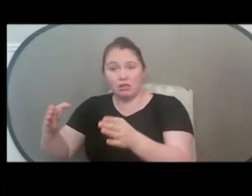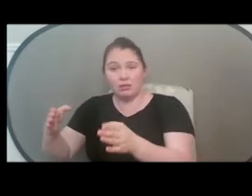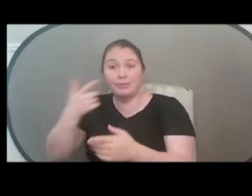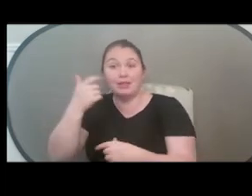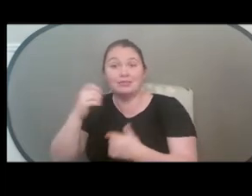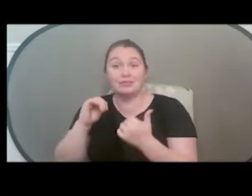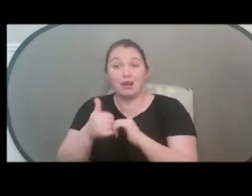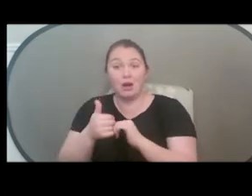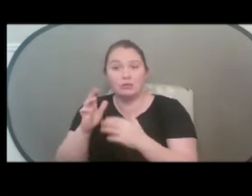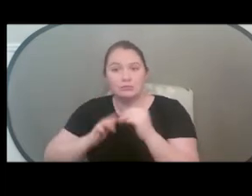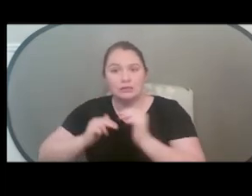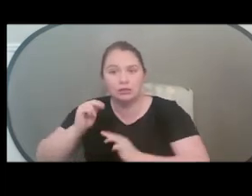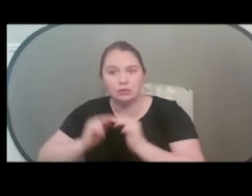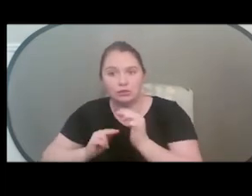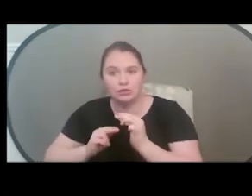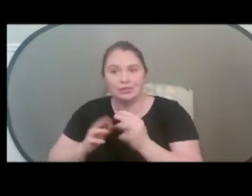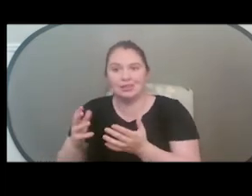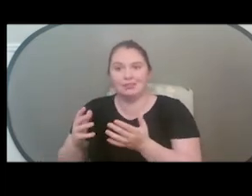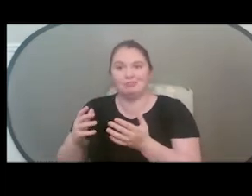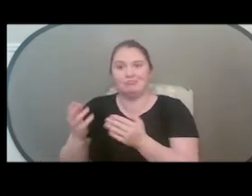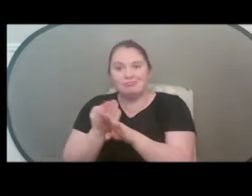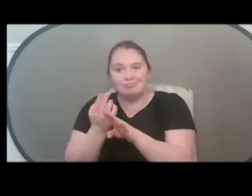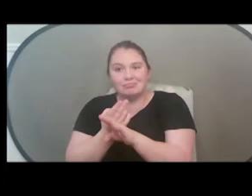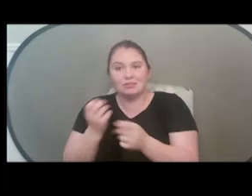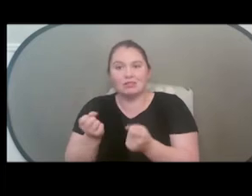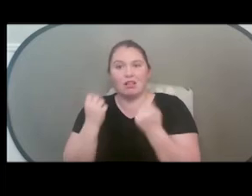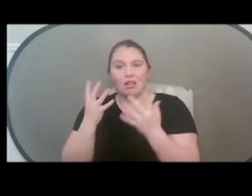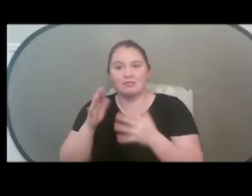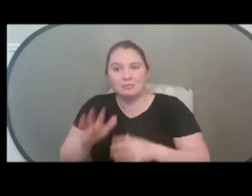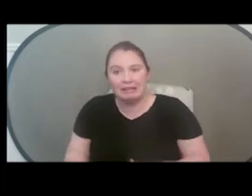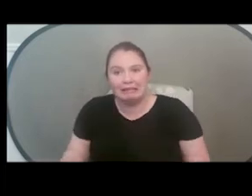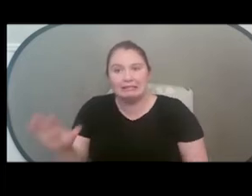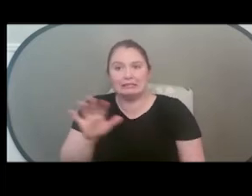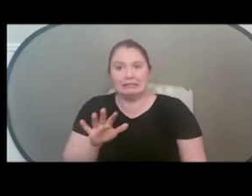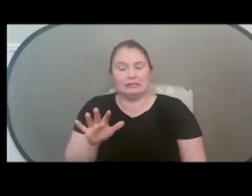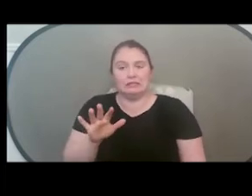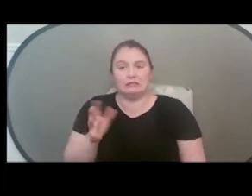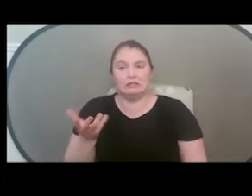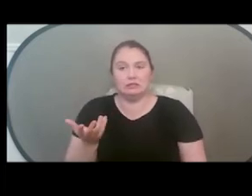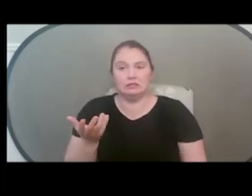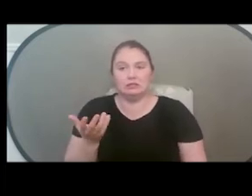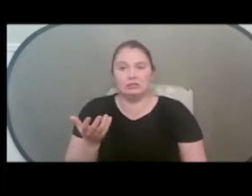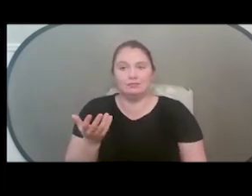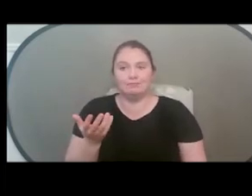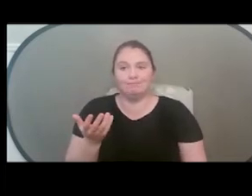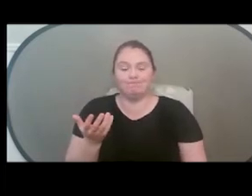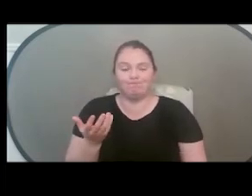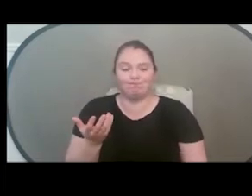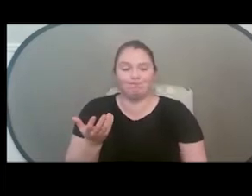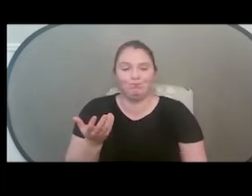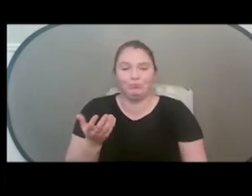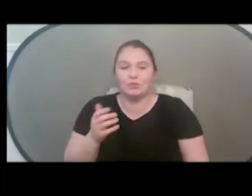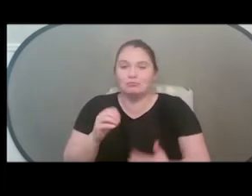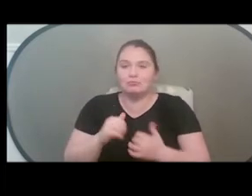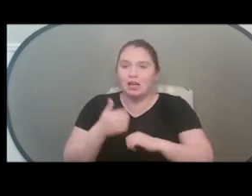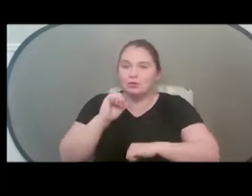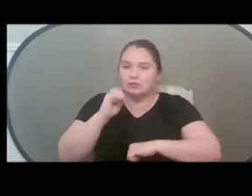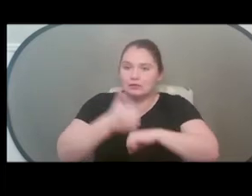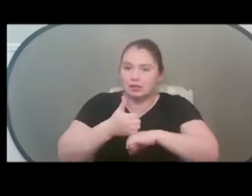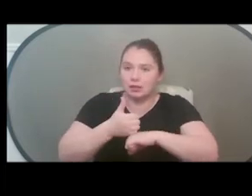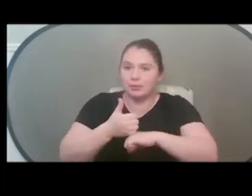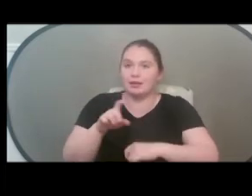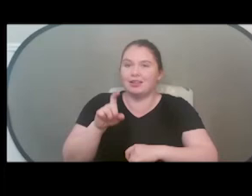built. So you take up space and that alone. So it's just the setup needs to